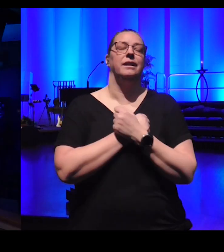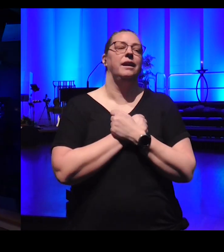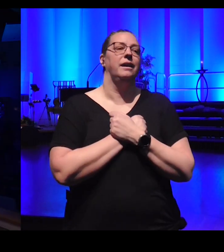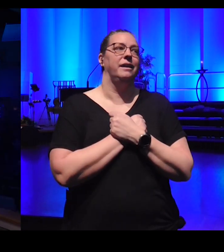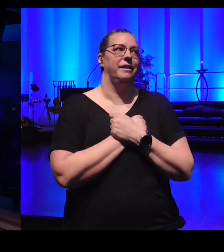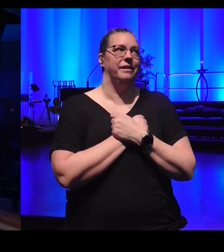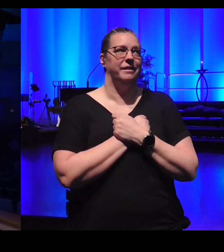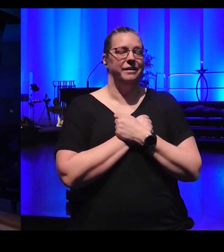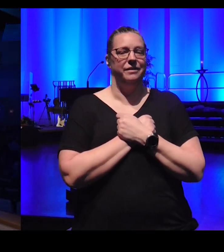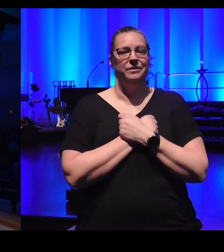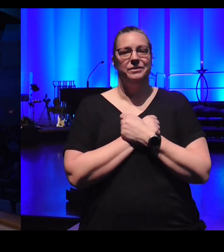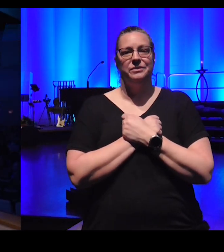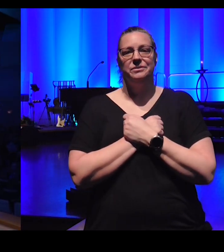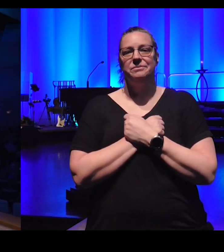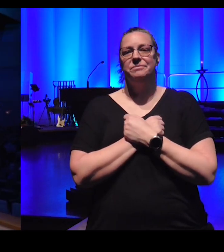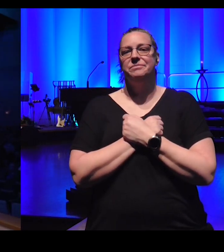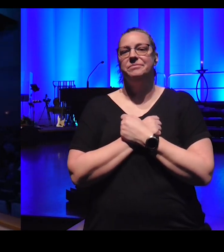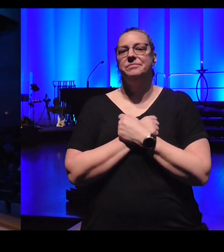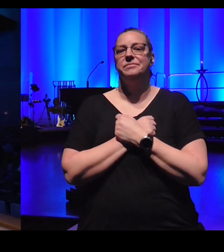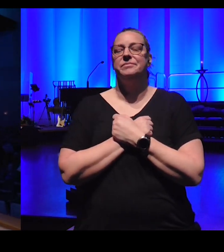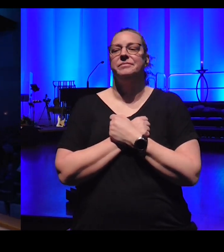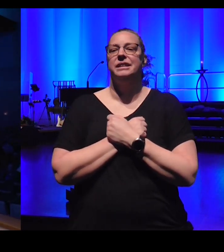only love.